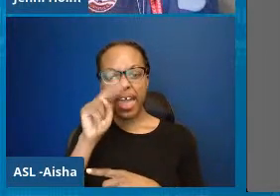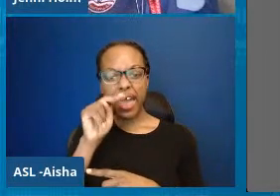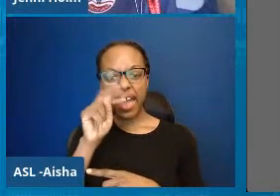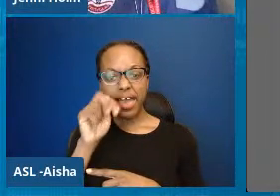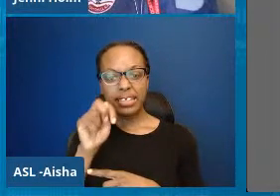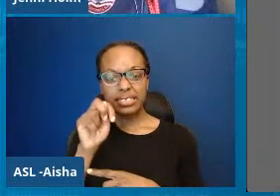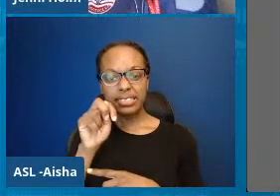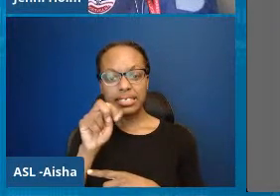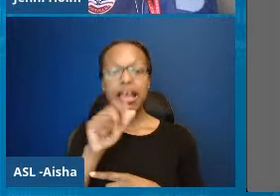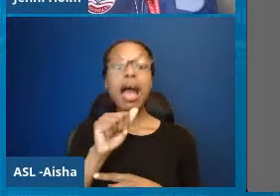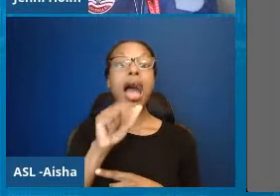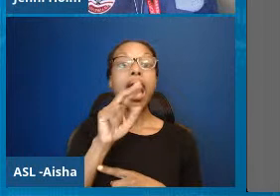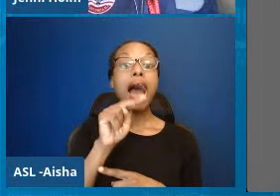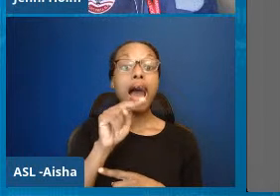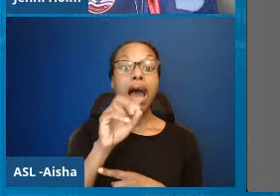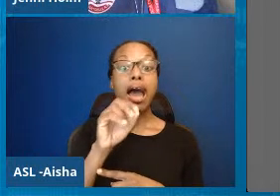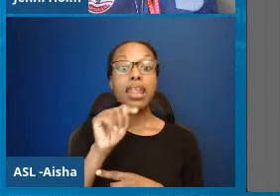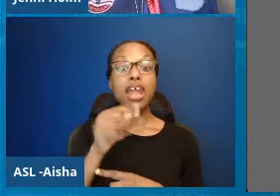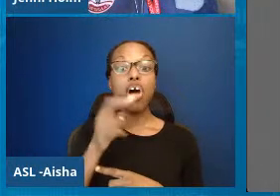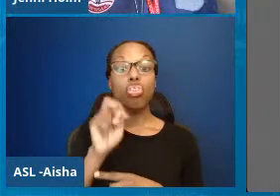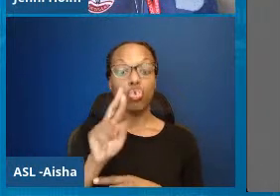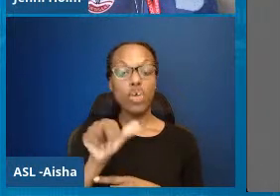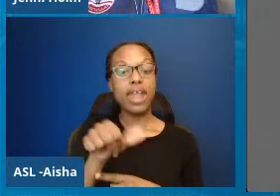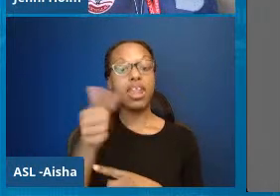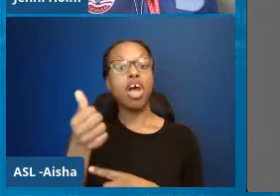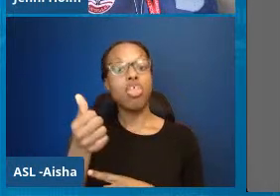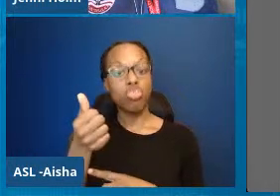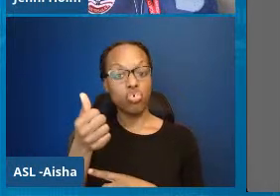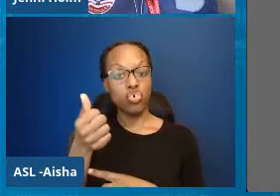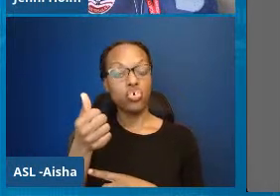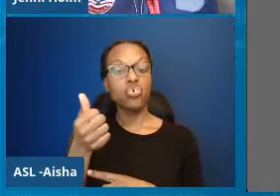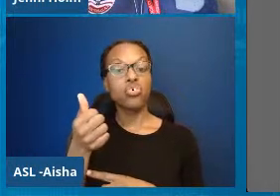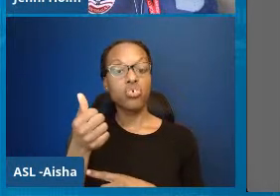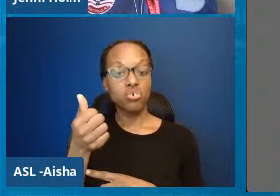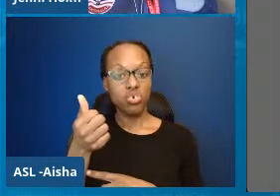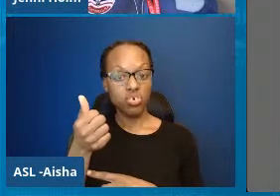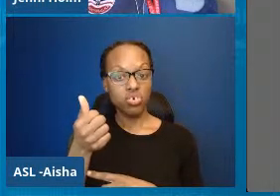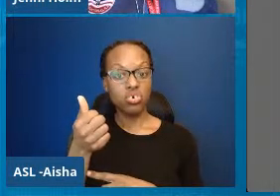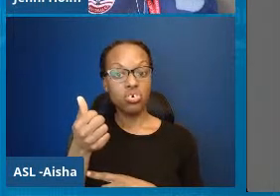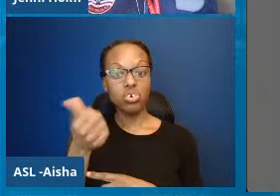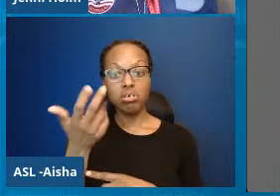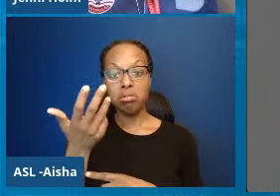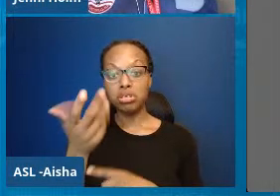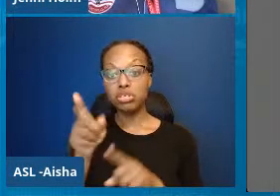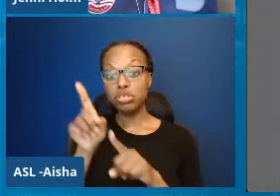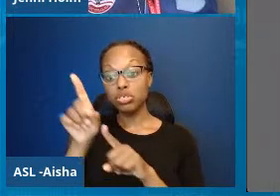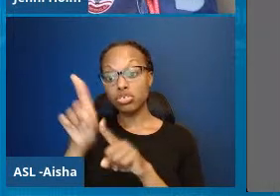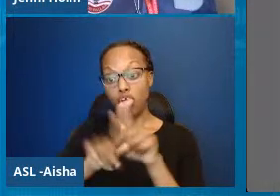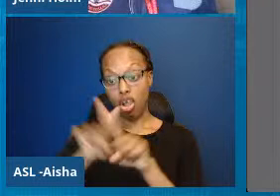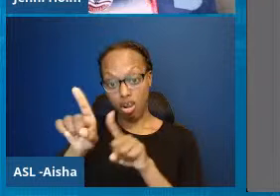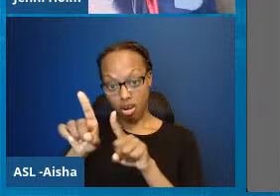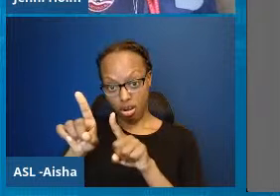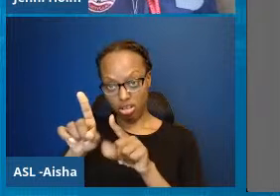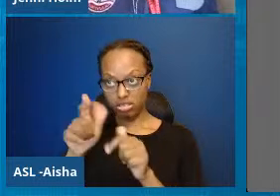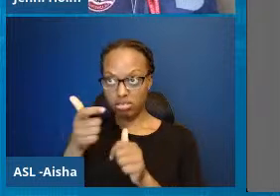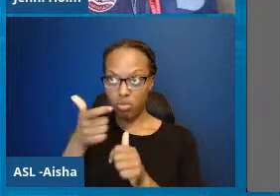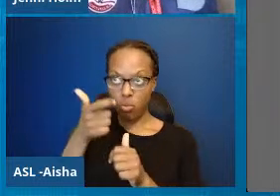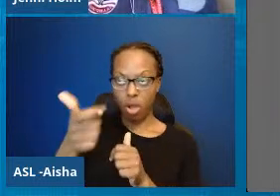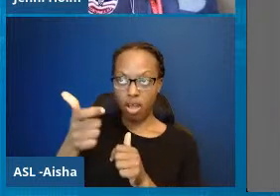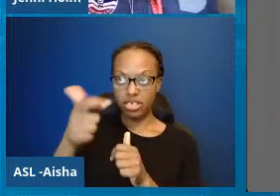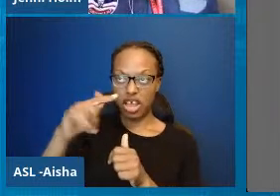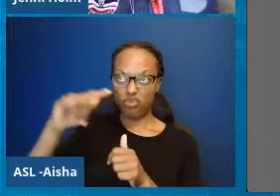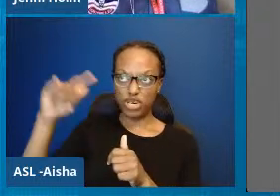other, and another. Watch out for spaceship from another star. That's